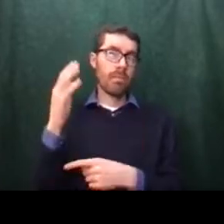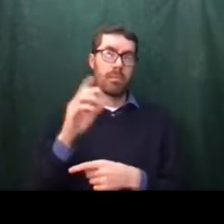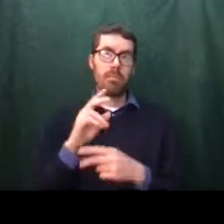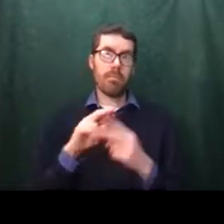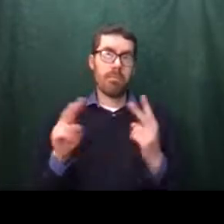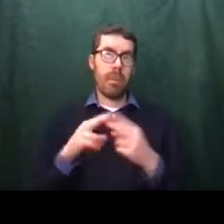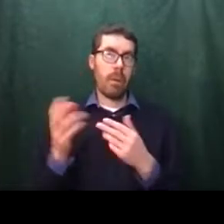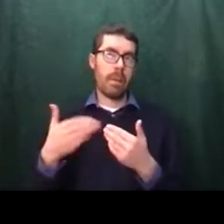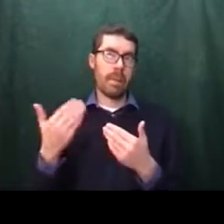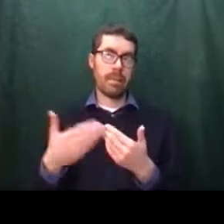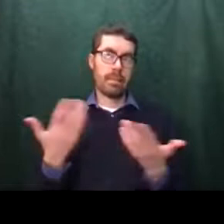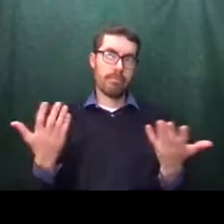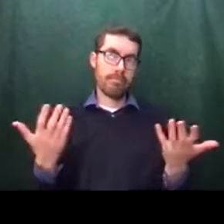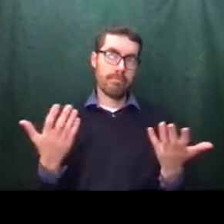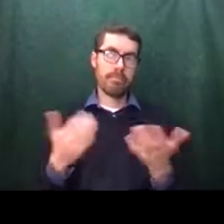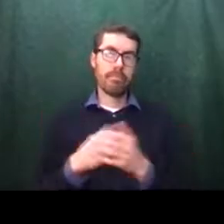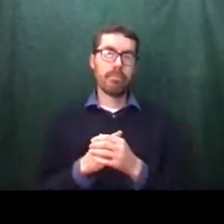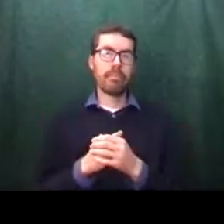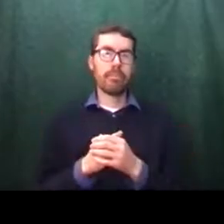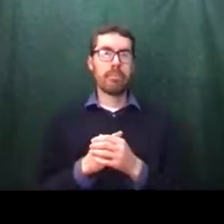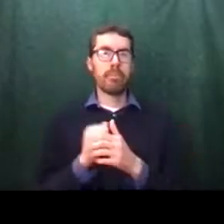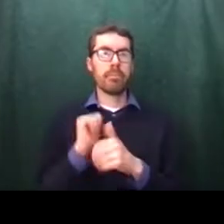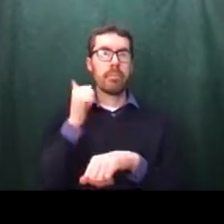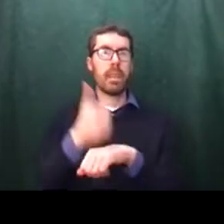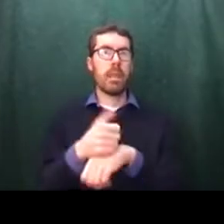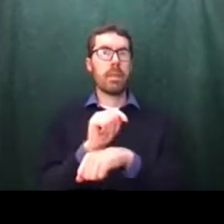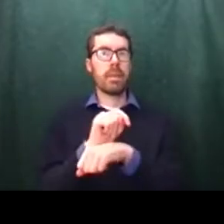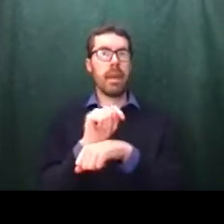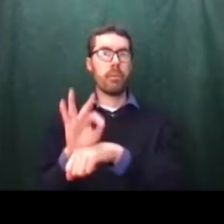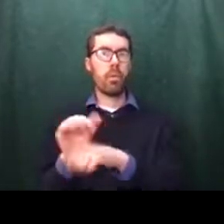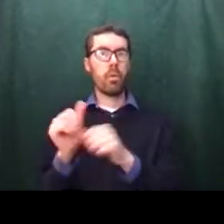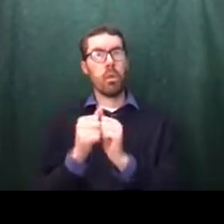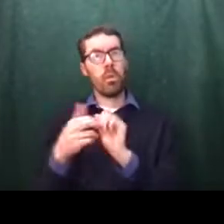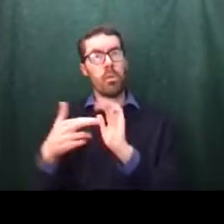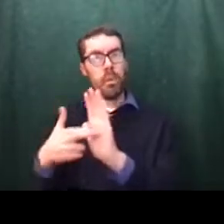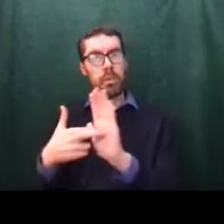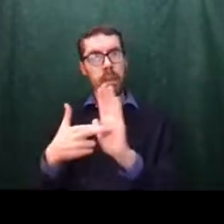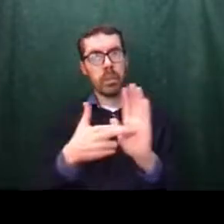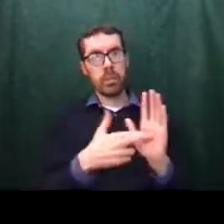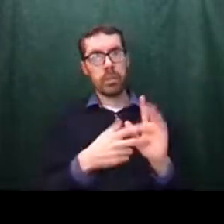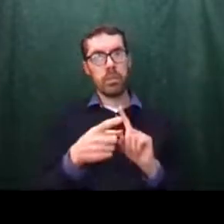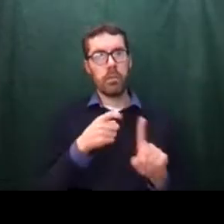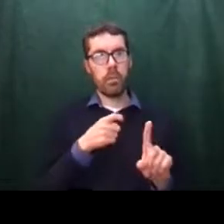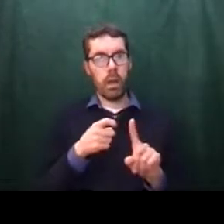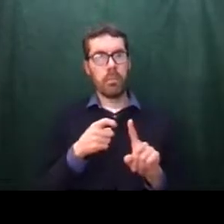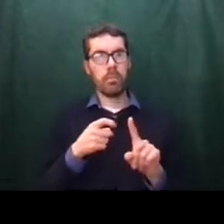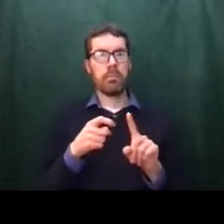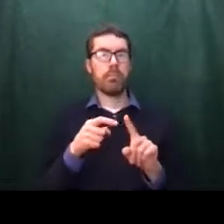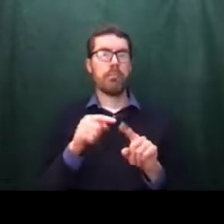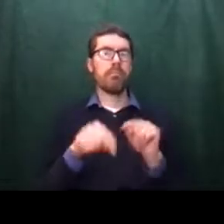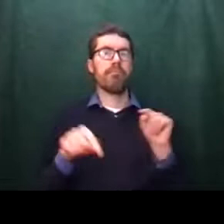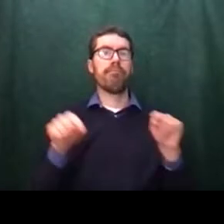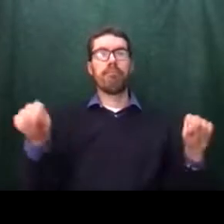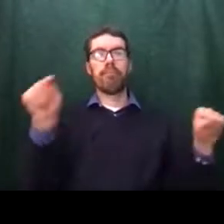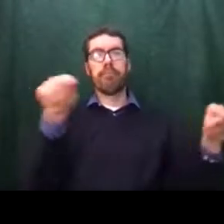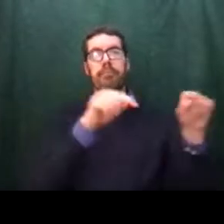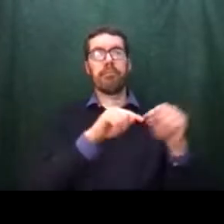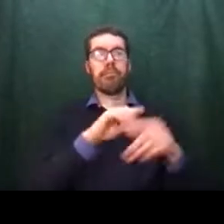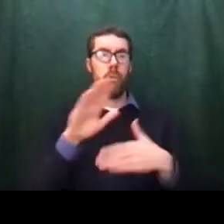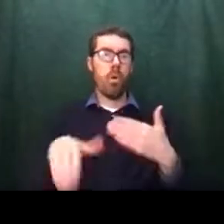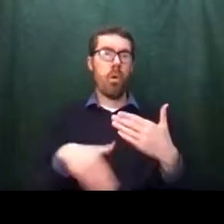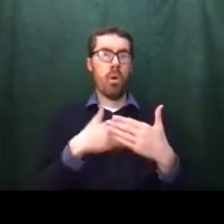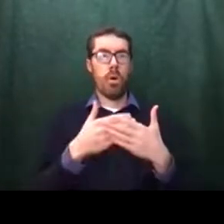of those things. But we need a task force that has representation from all the.